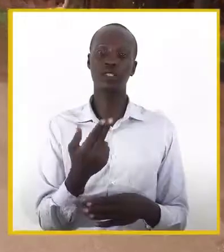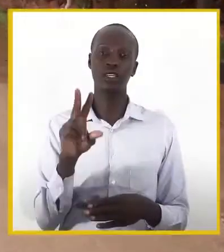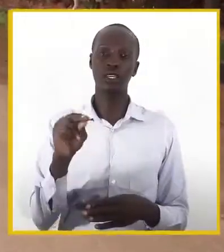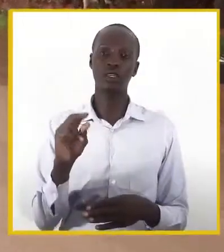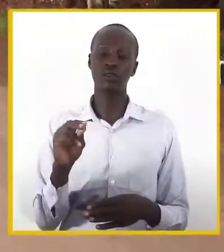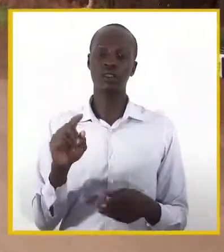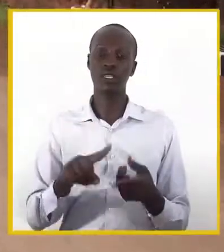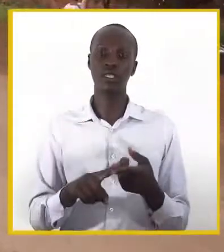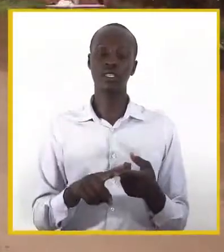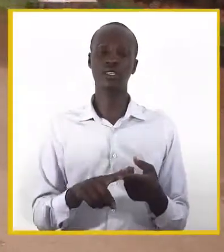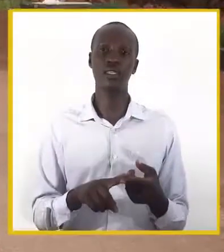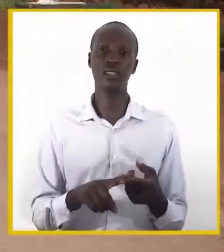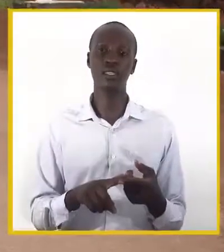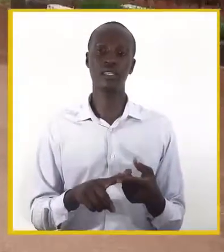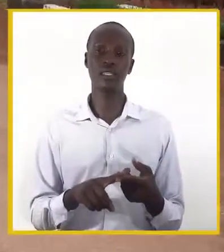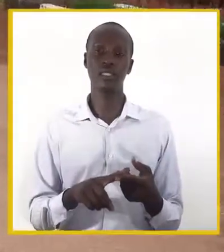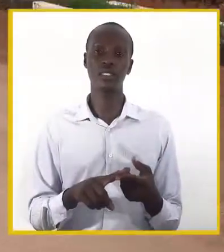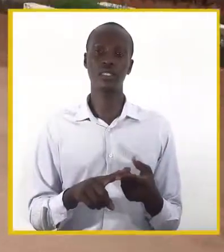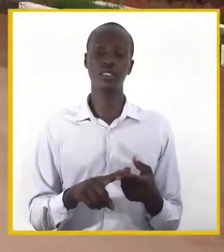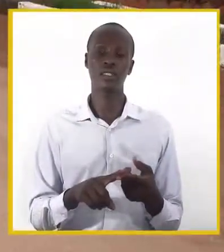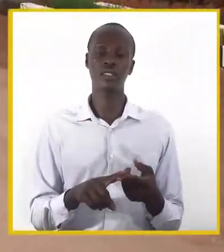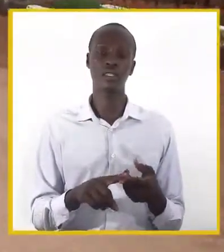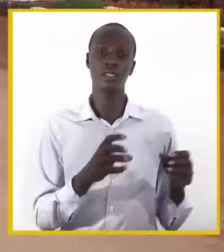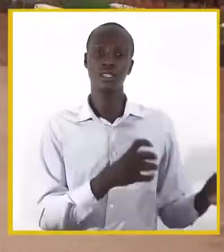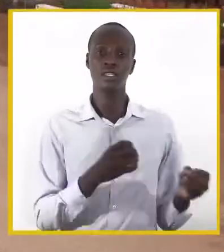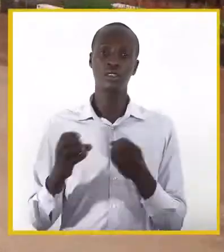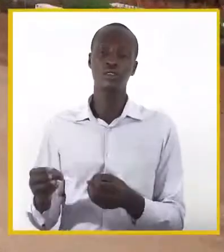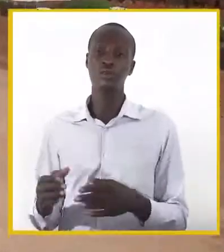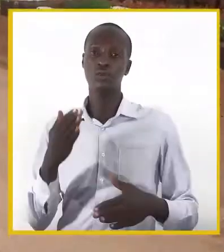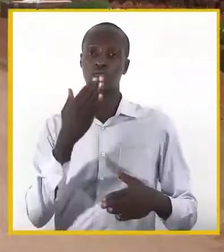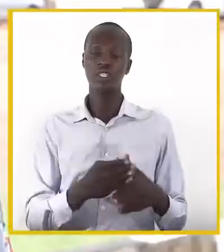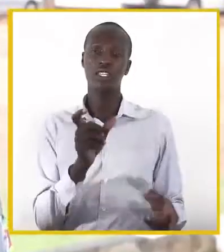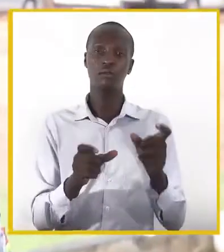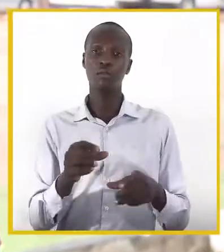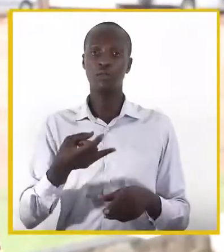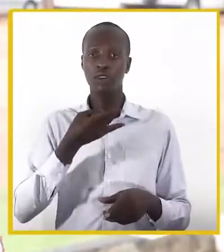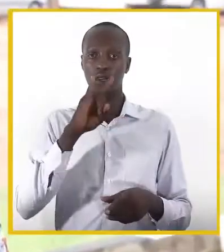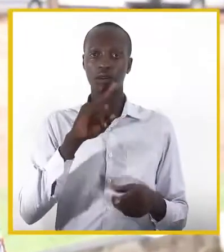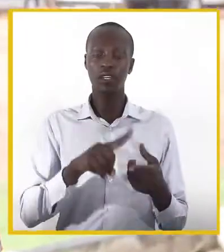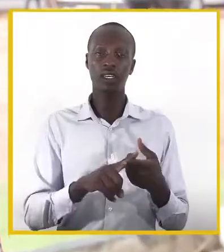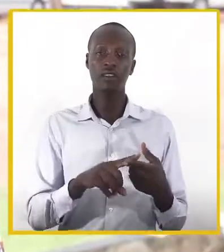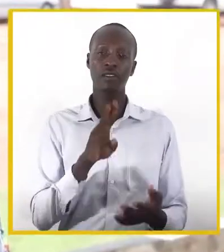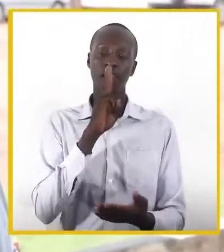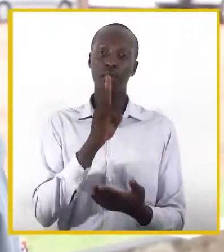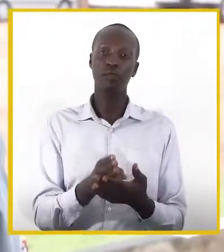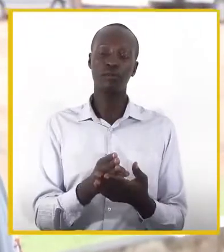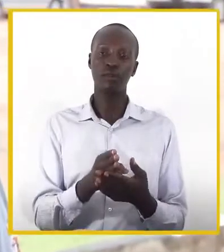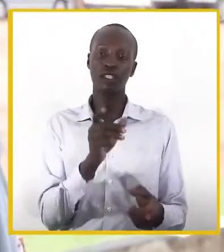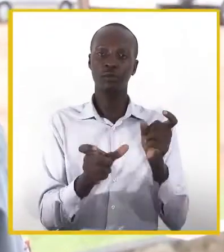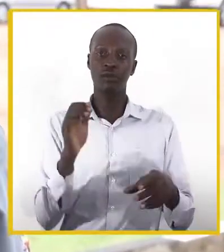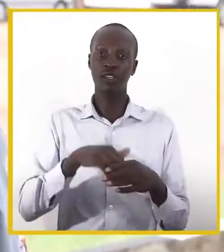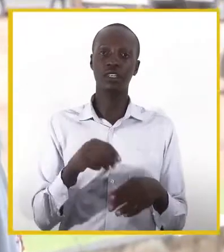ore, and we took the injured to the hospital. I want to assure the people of Norton